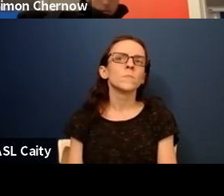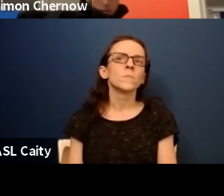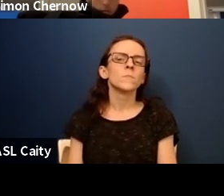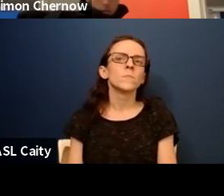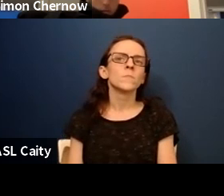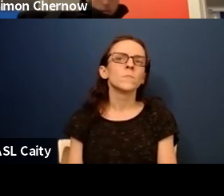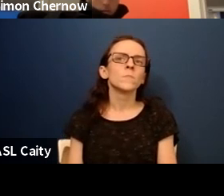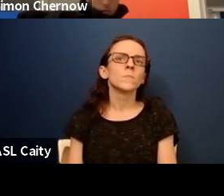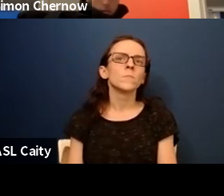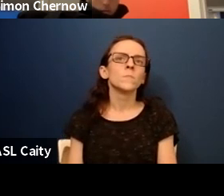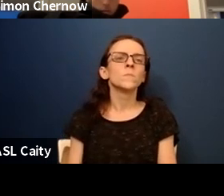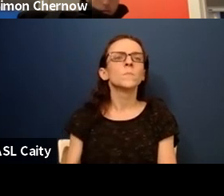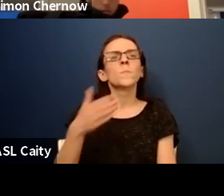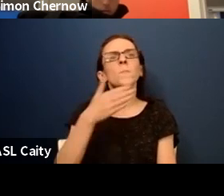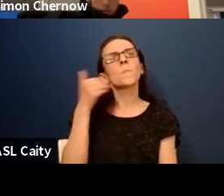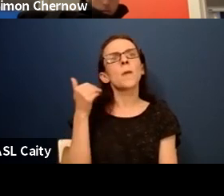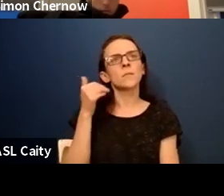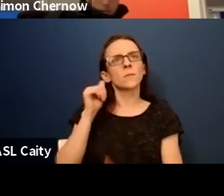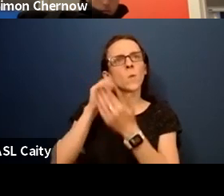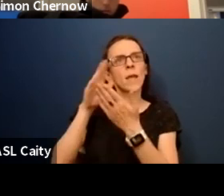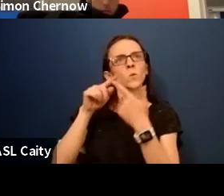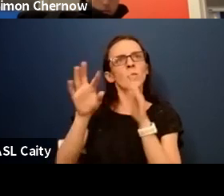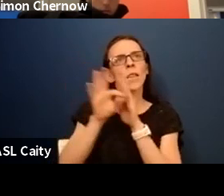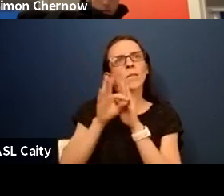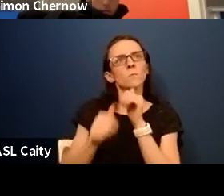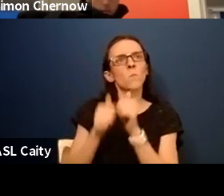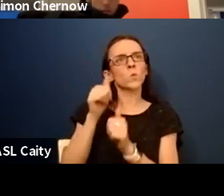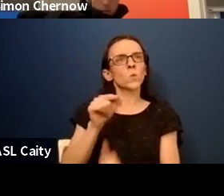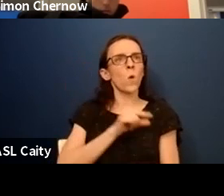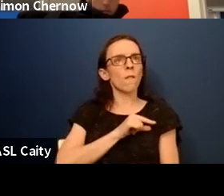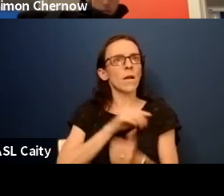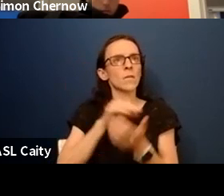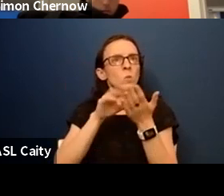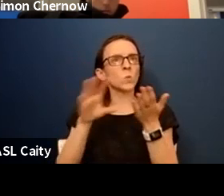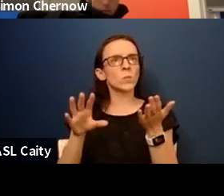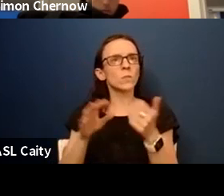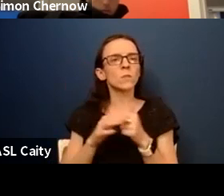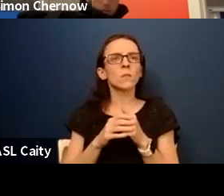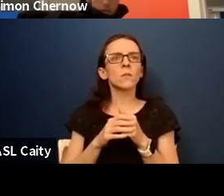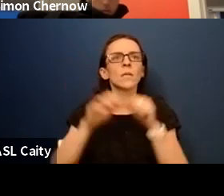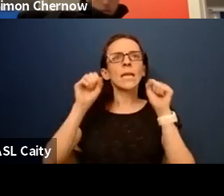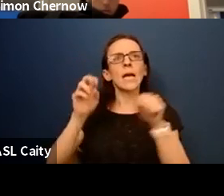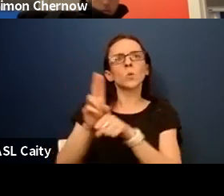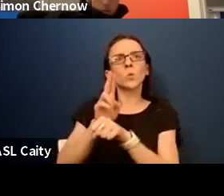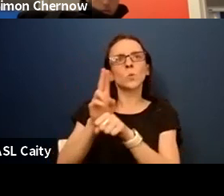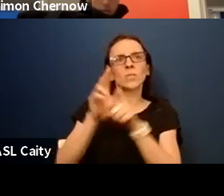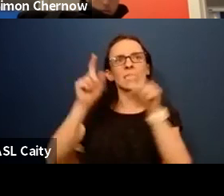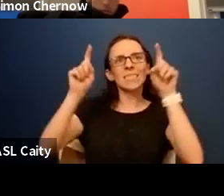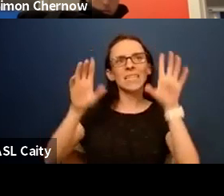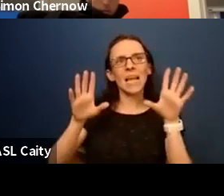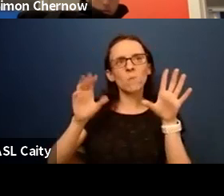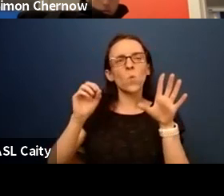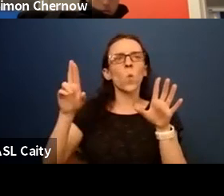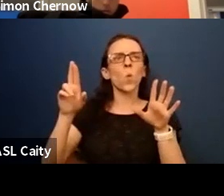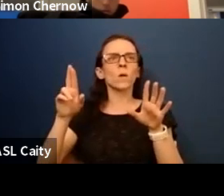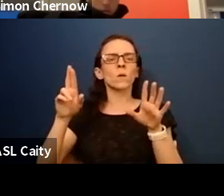The best way to select the most qualified students is to use exam or assessment, which is the